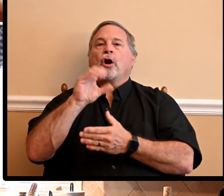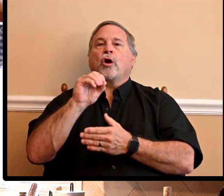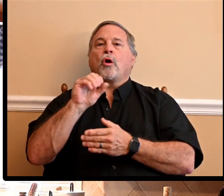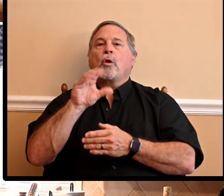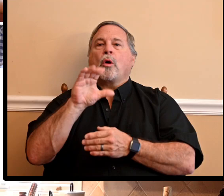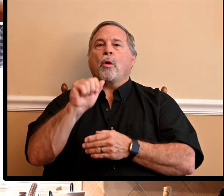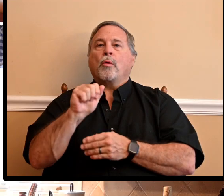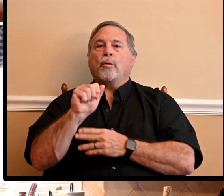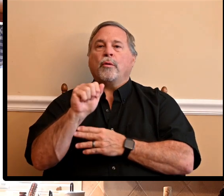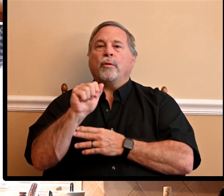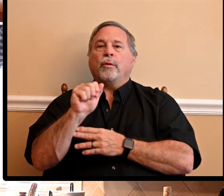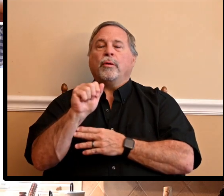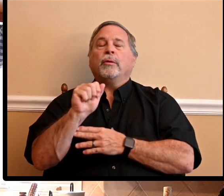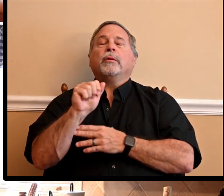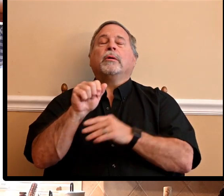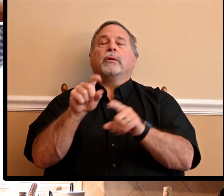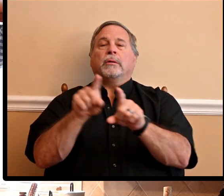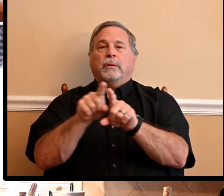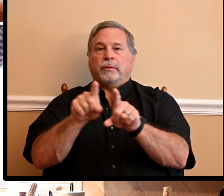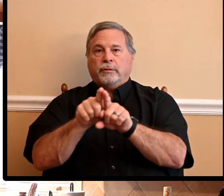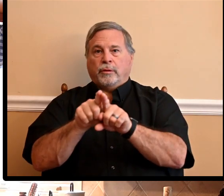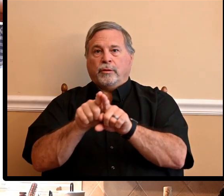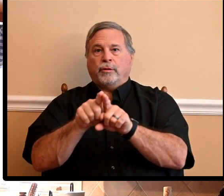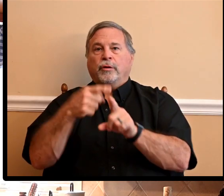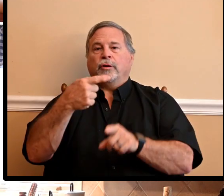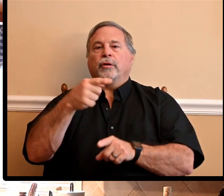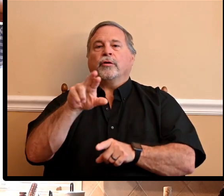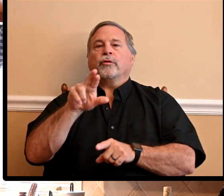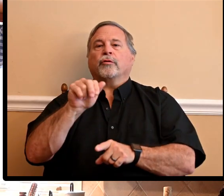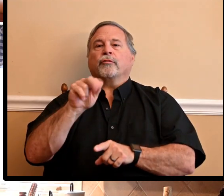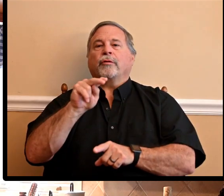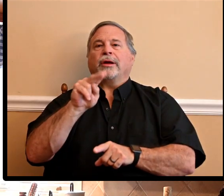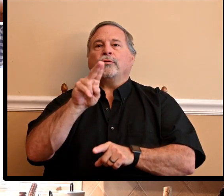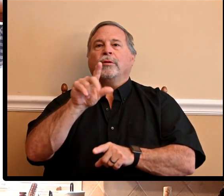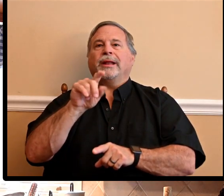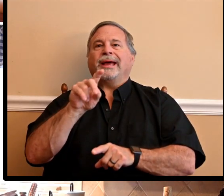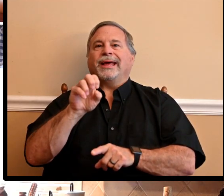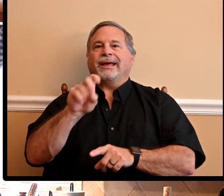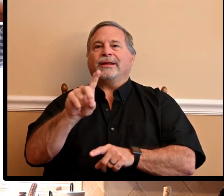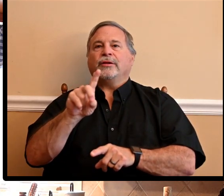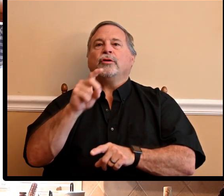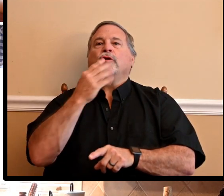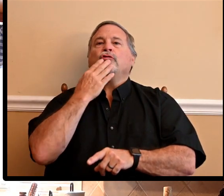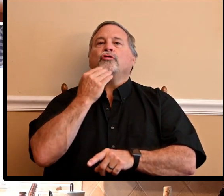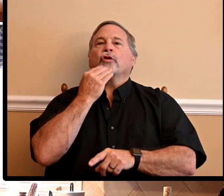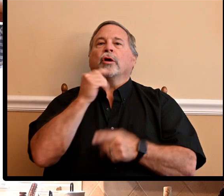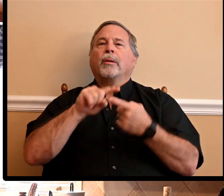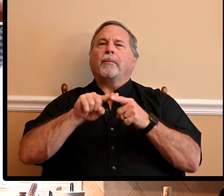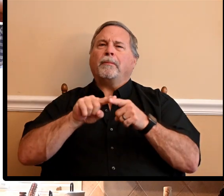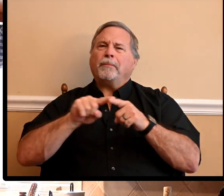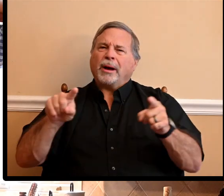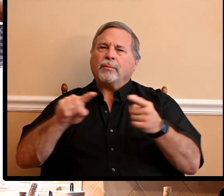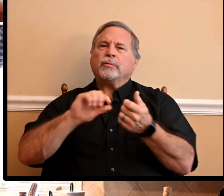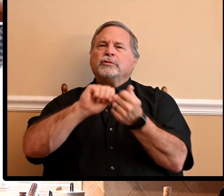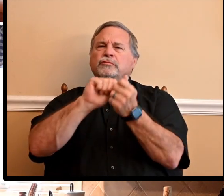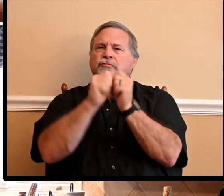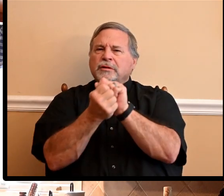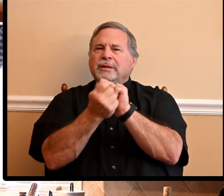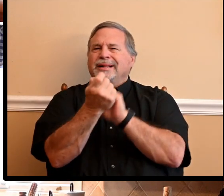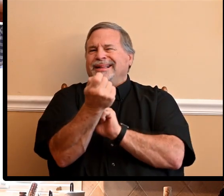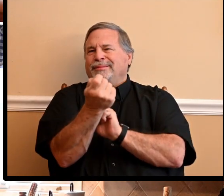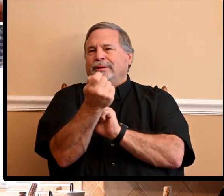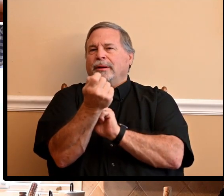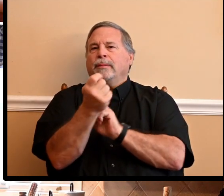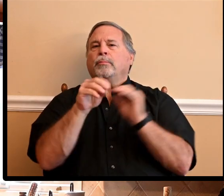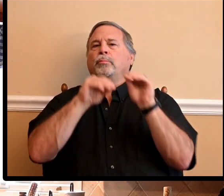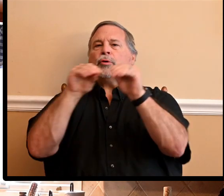a dark cocoa. With that, we're also going to be using granulated sugar, but we're going to take the granulated sugar and go